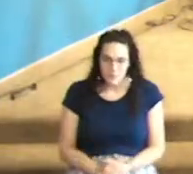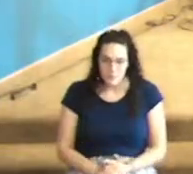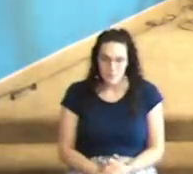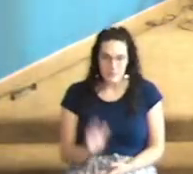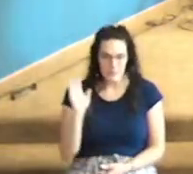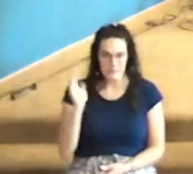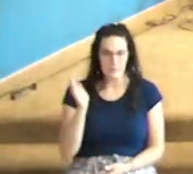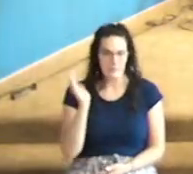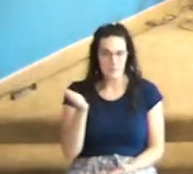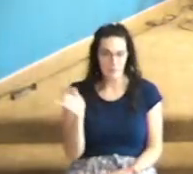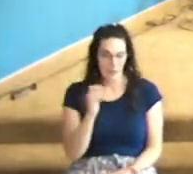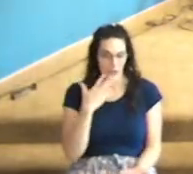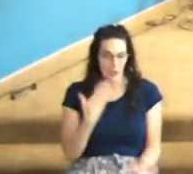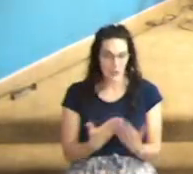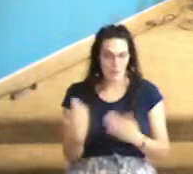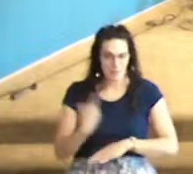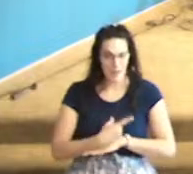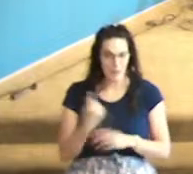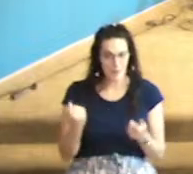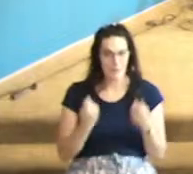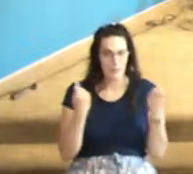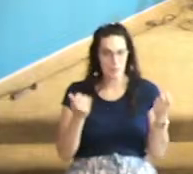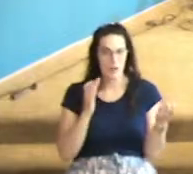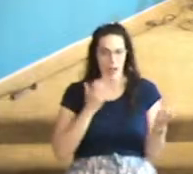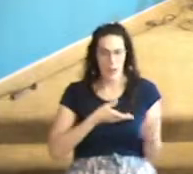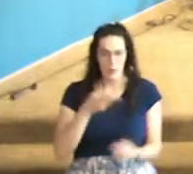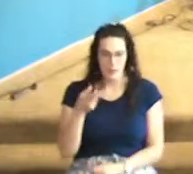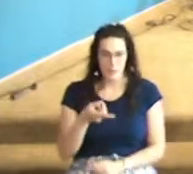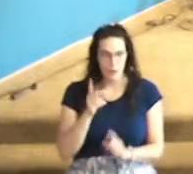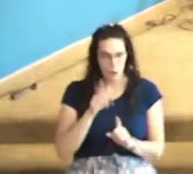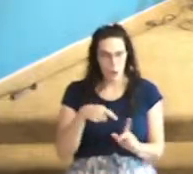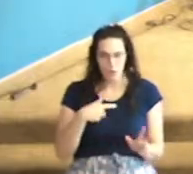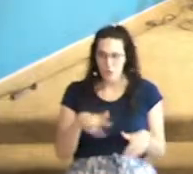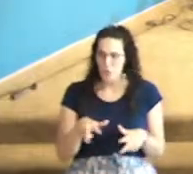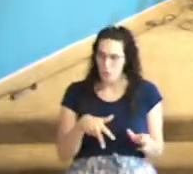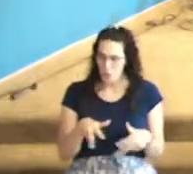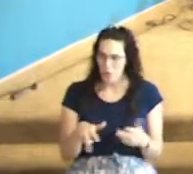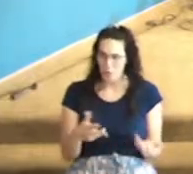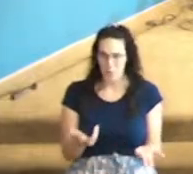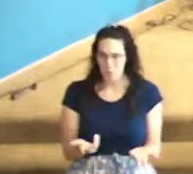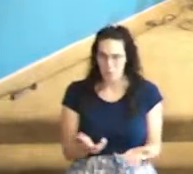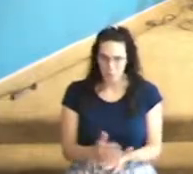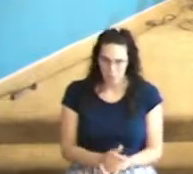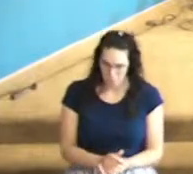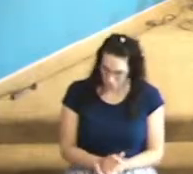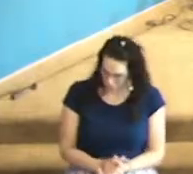like a good day to celebrate our history and go for a walk.